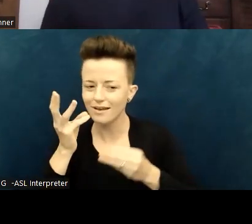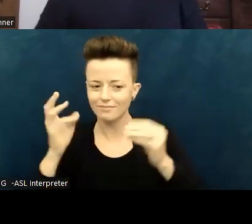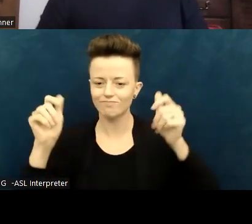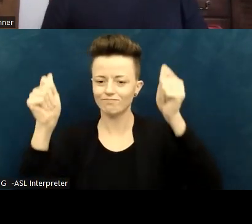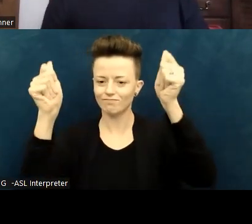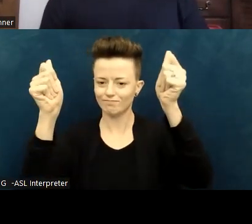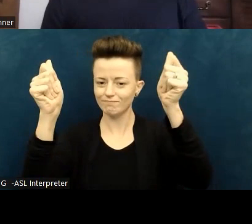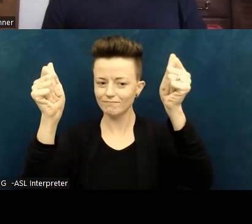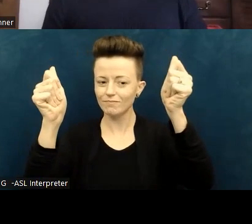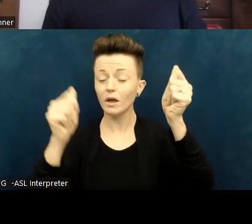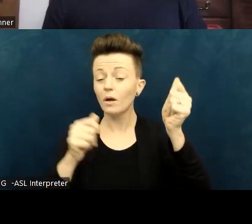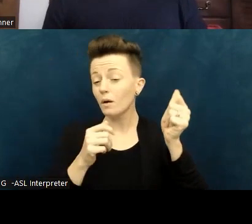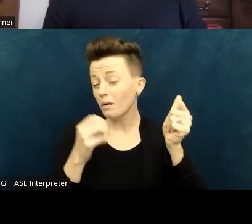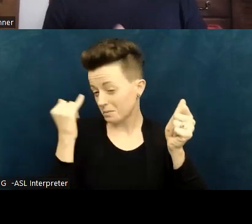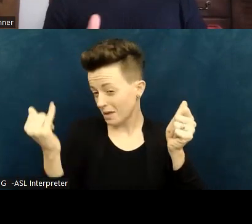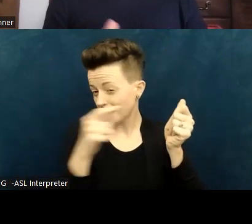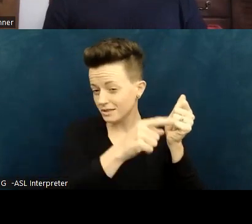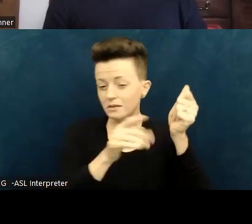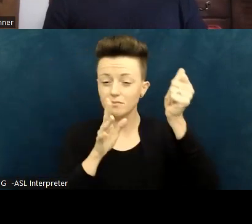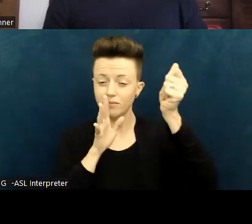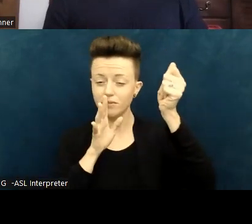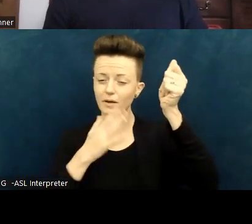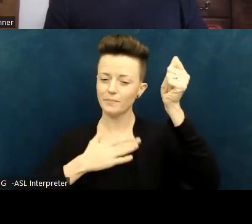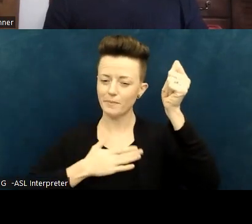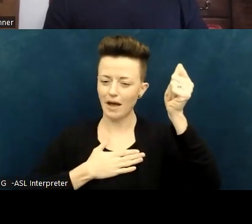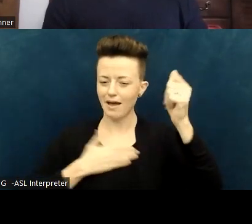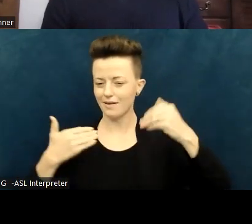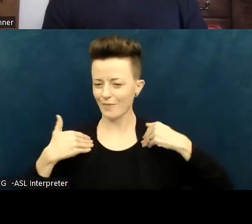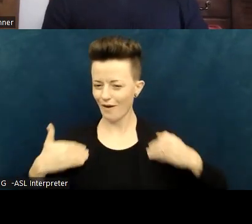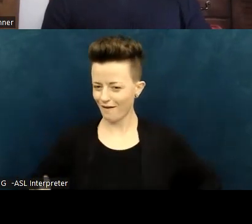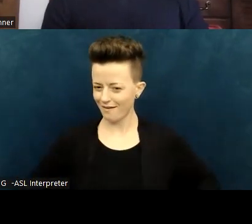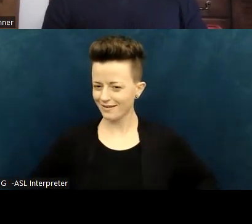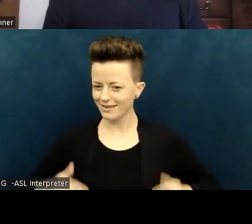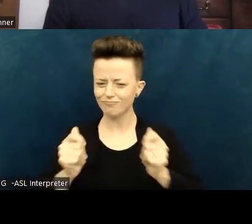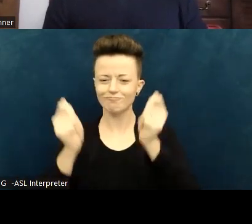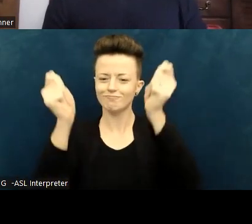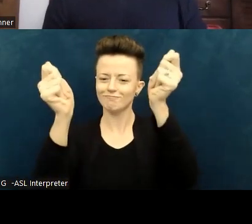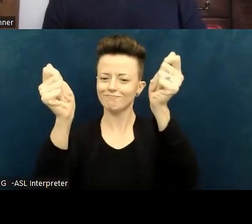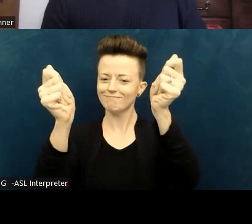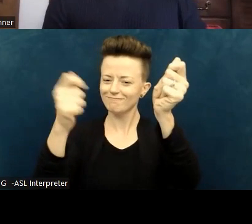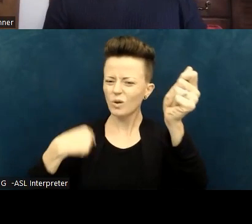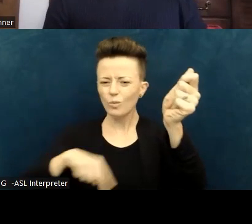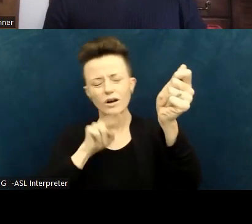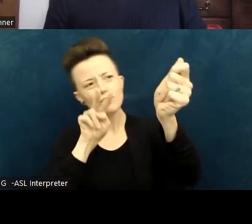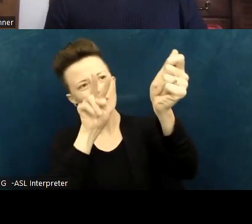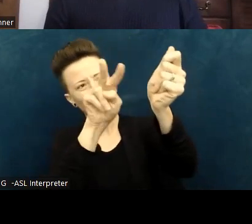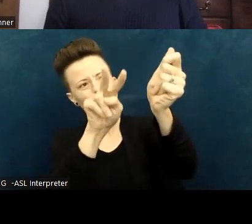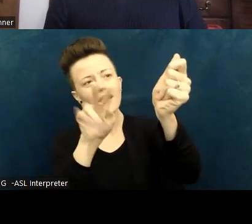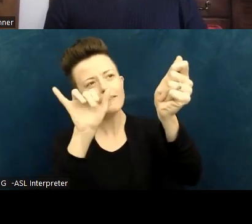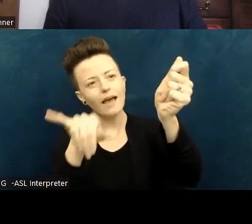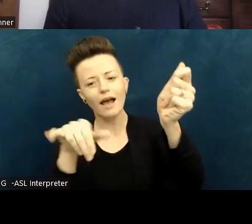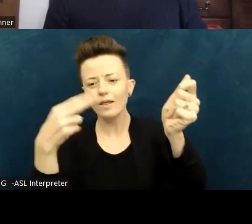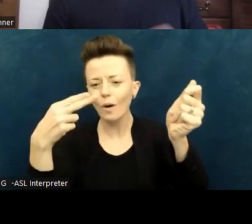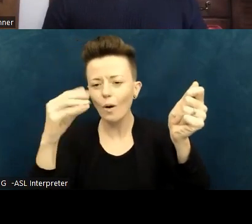body. So the reminder every time we go to the communion table of who the true host is and who's welcomed.